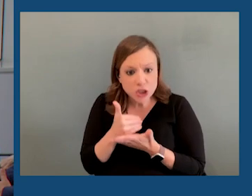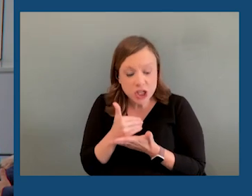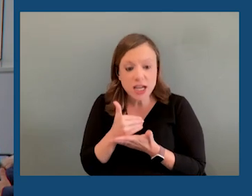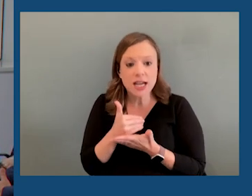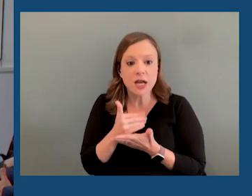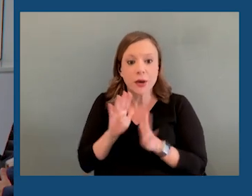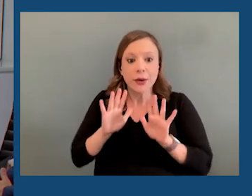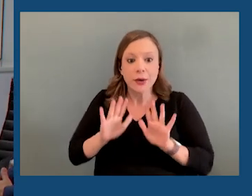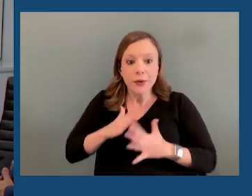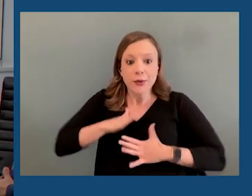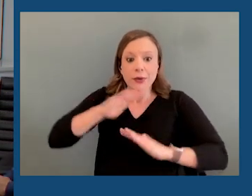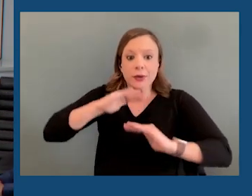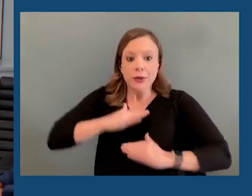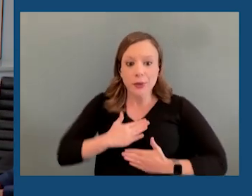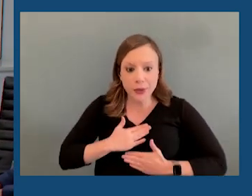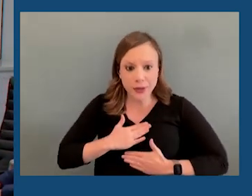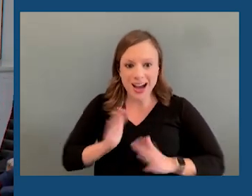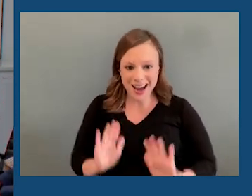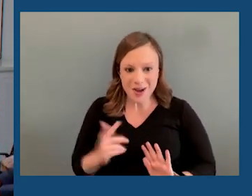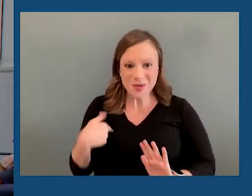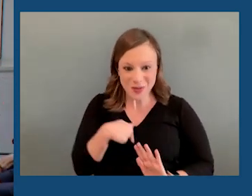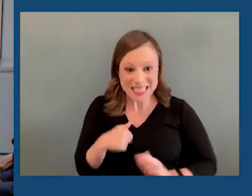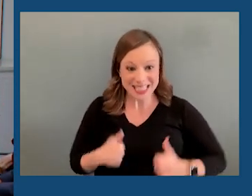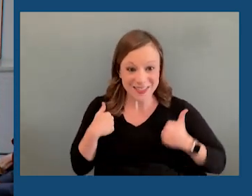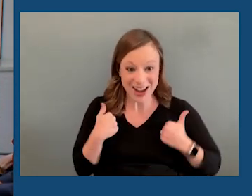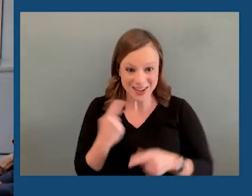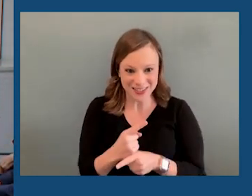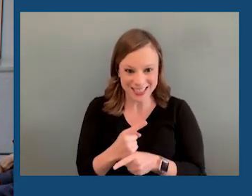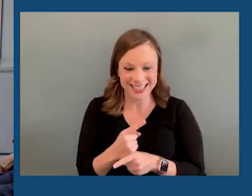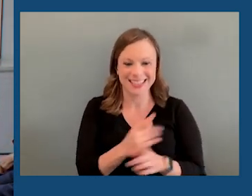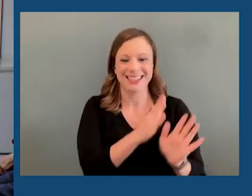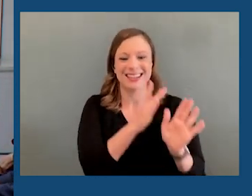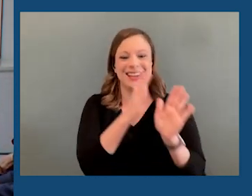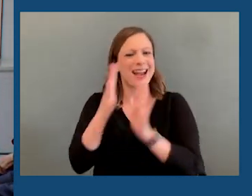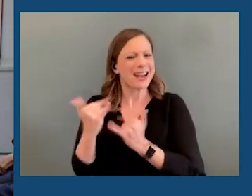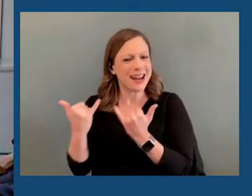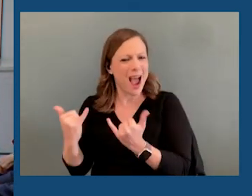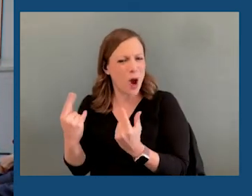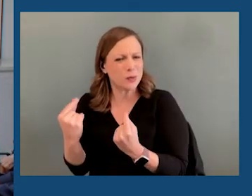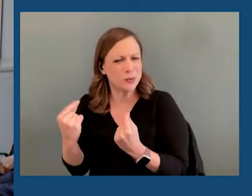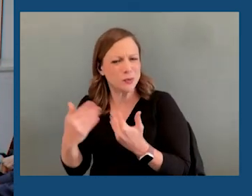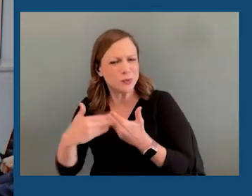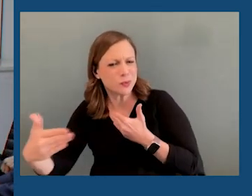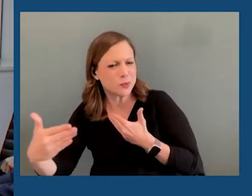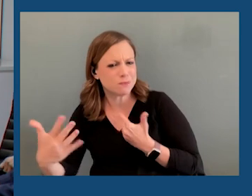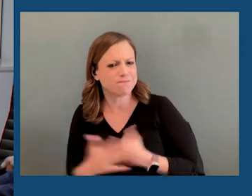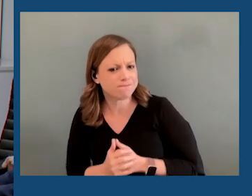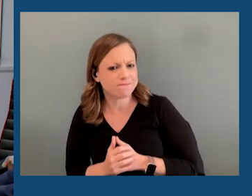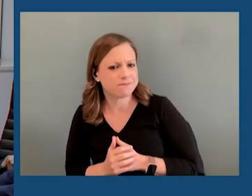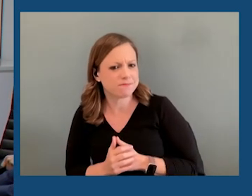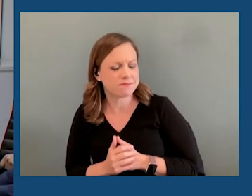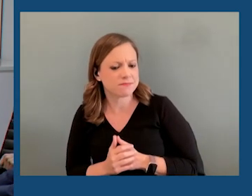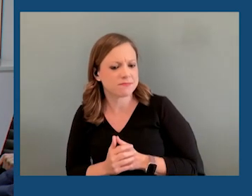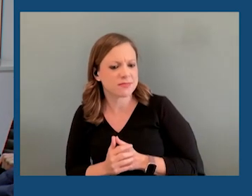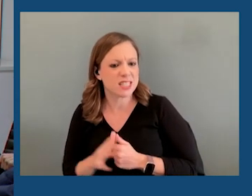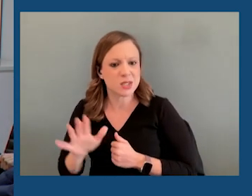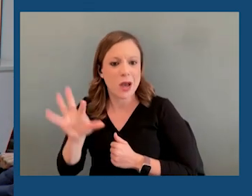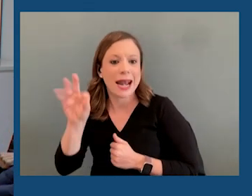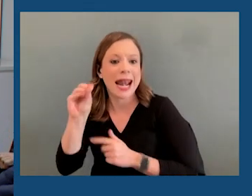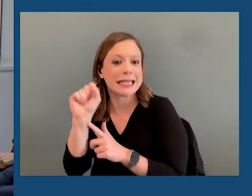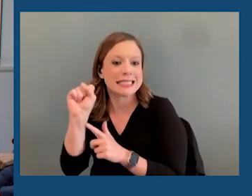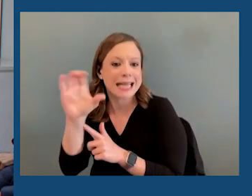now we survived. But now where do we go? I was hoping you could just spend a couple minutes, or 90 seconds or whatever,